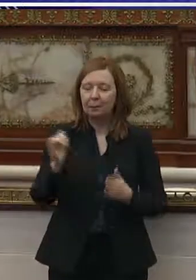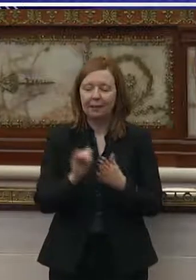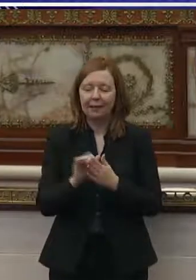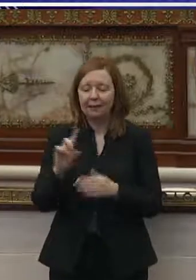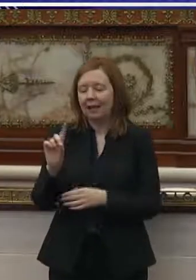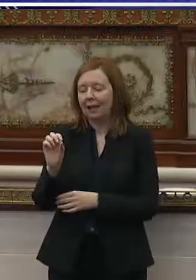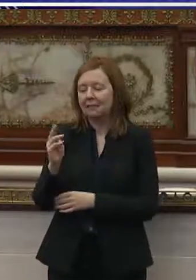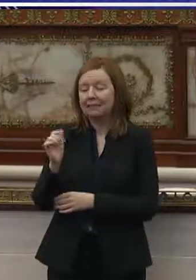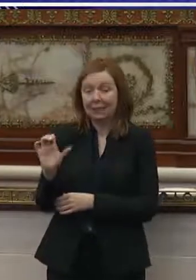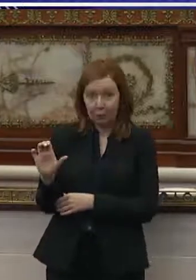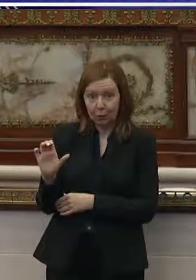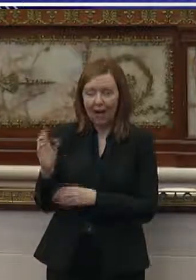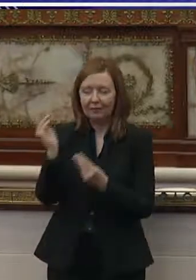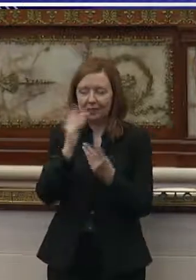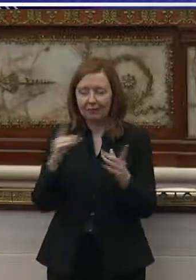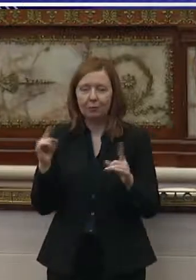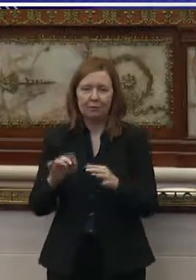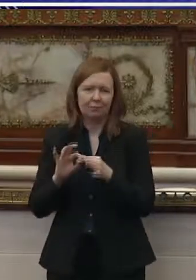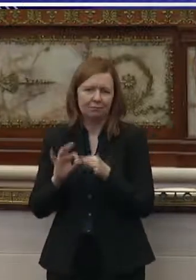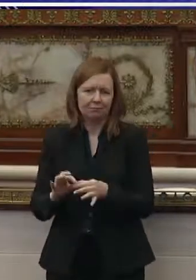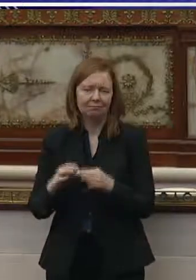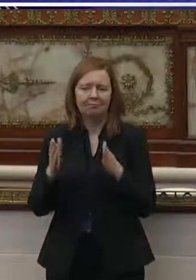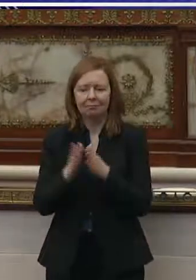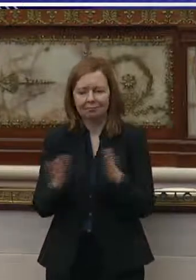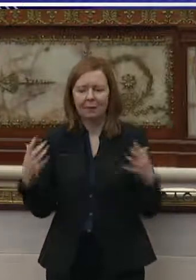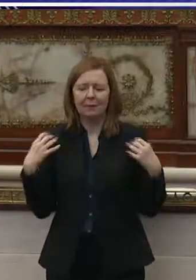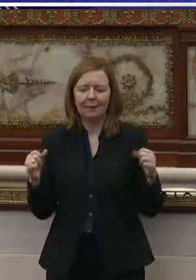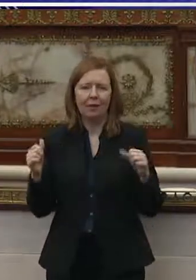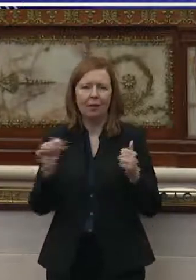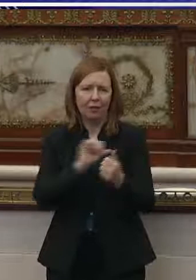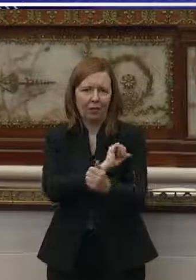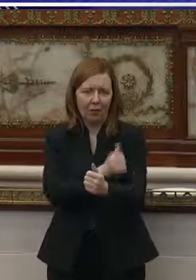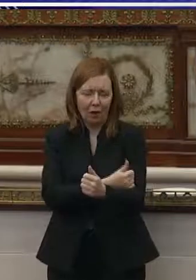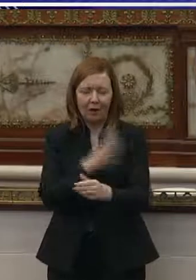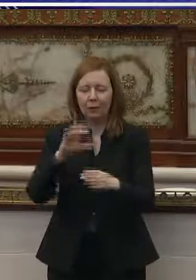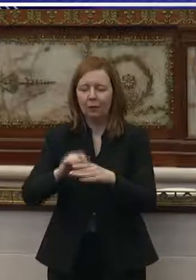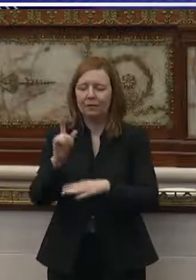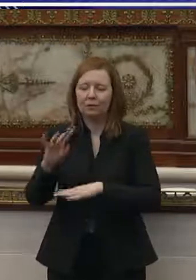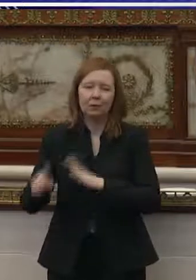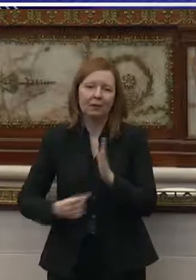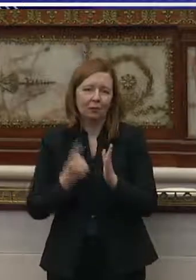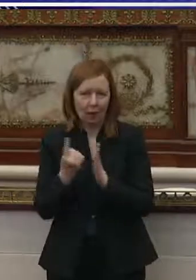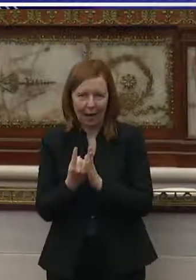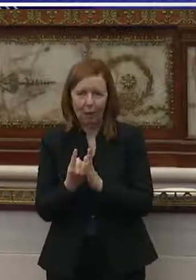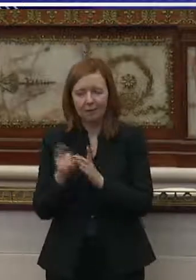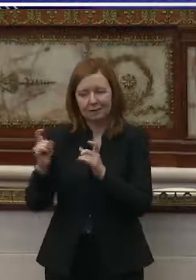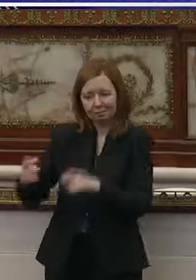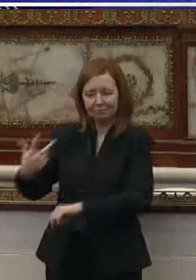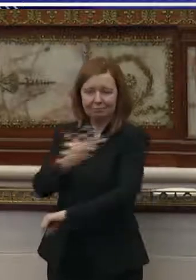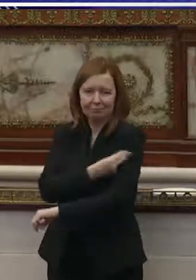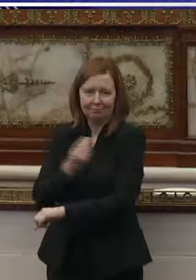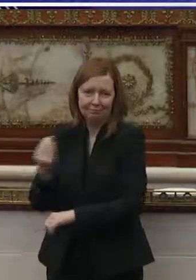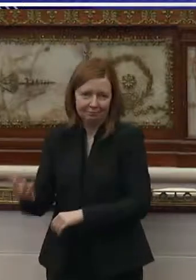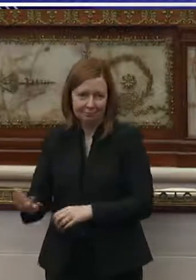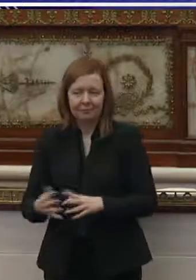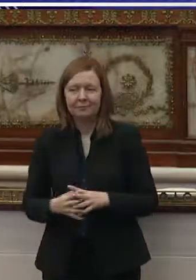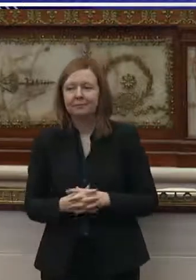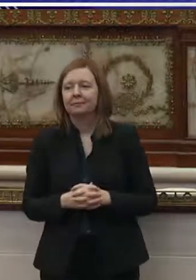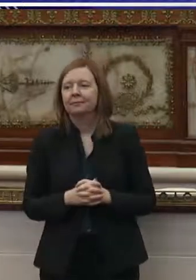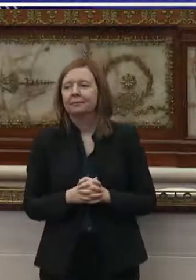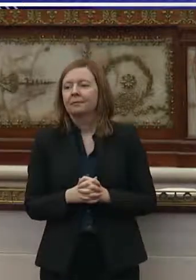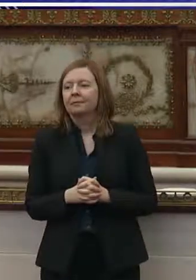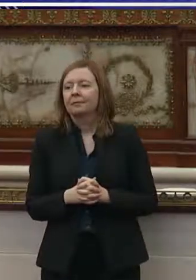demographic information to the relevant public health authority within 24 hours of administering a dose of the